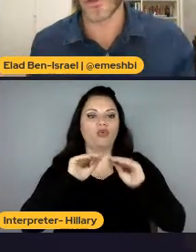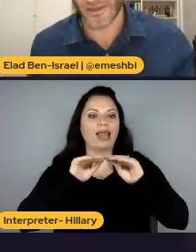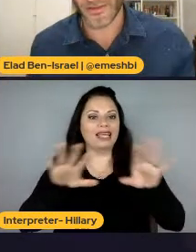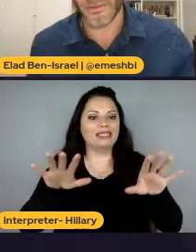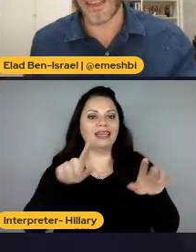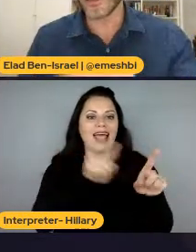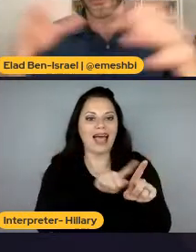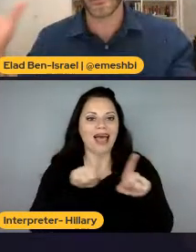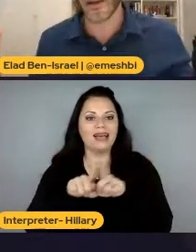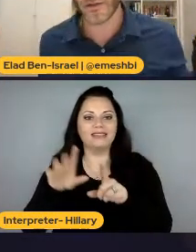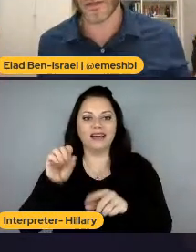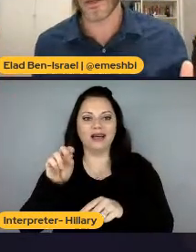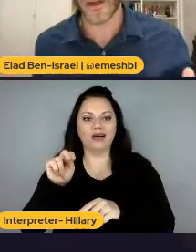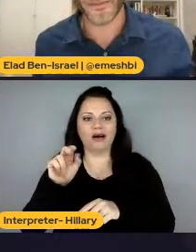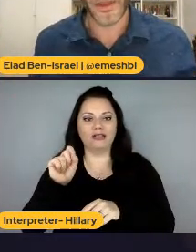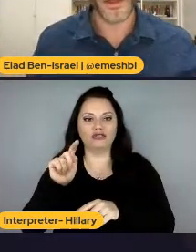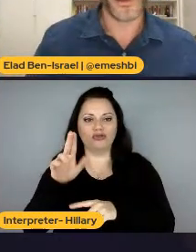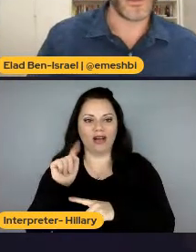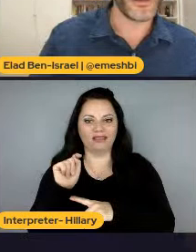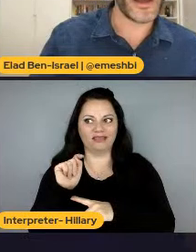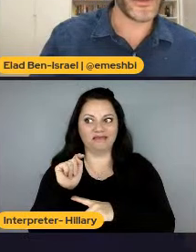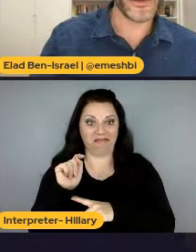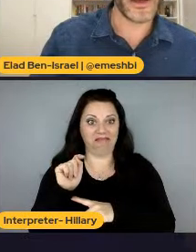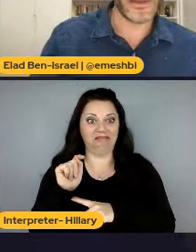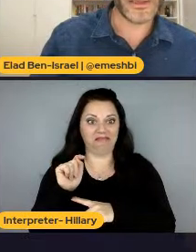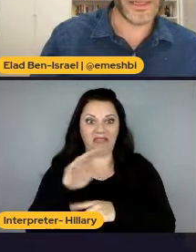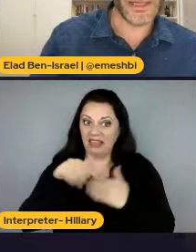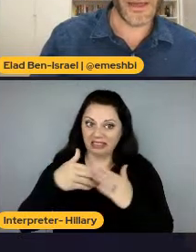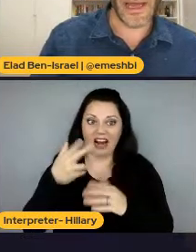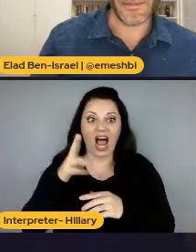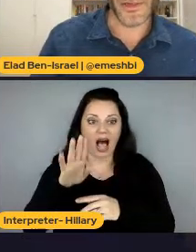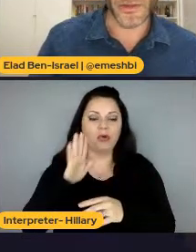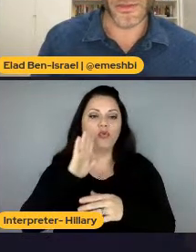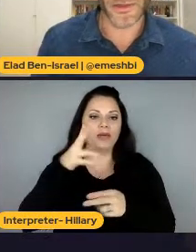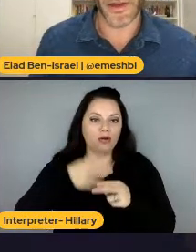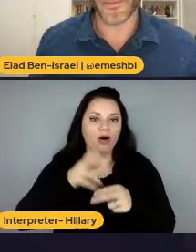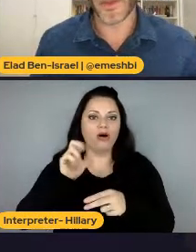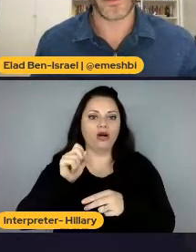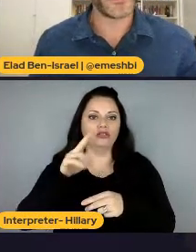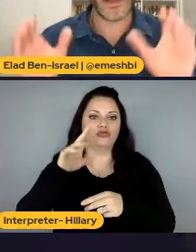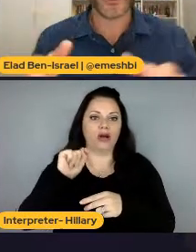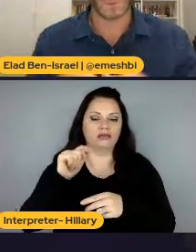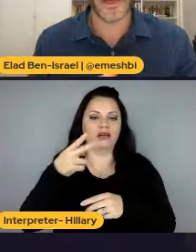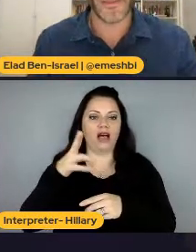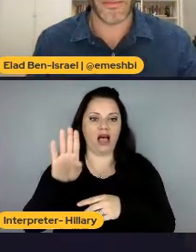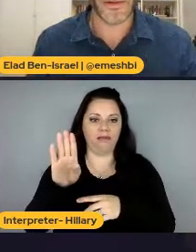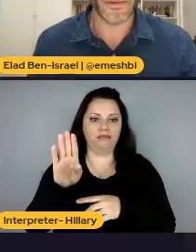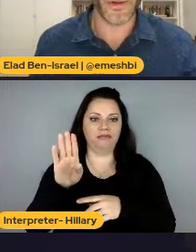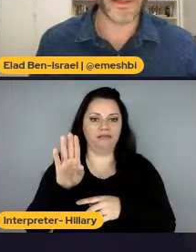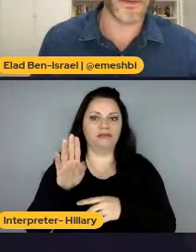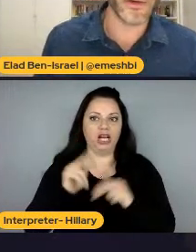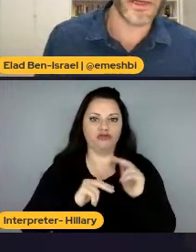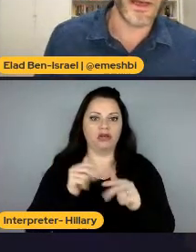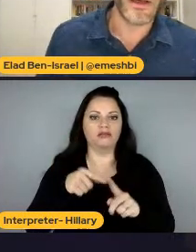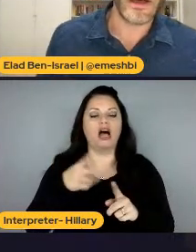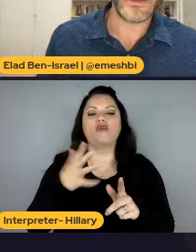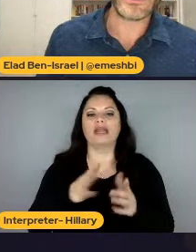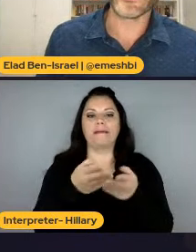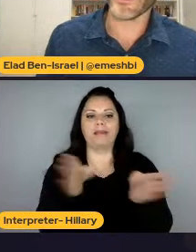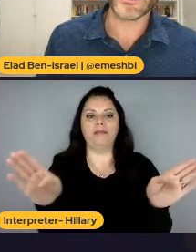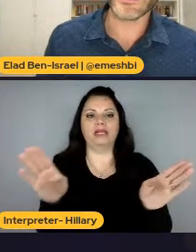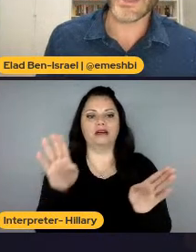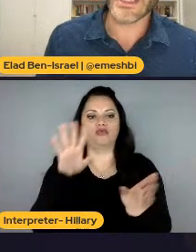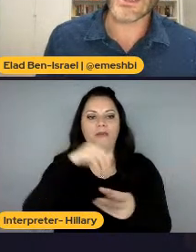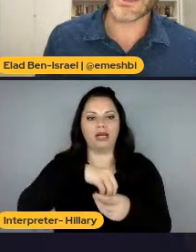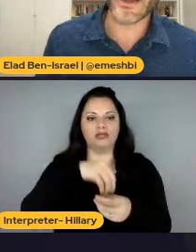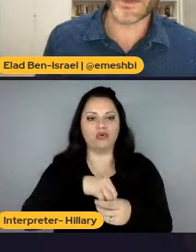a construct, the entire Construct Hub, under CDK Labs Construct Hub. And that's already a public repository.